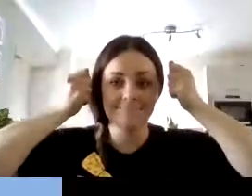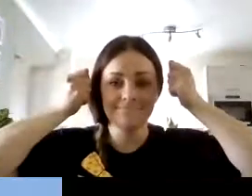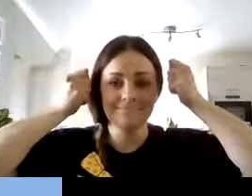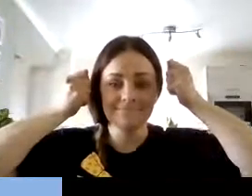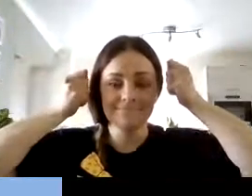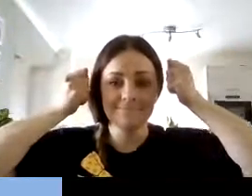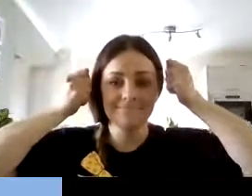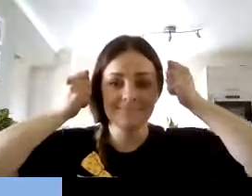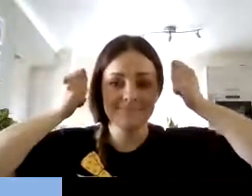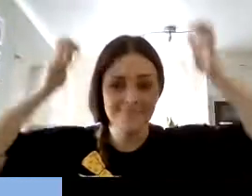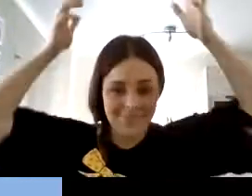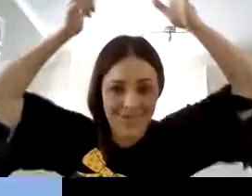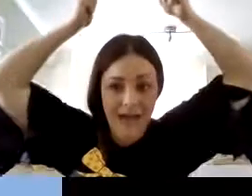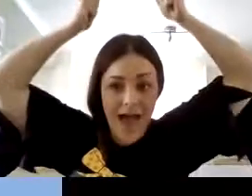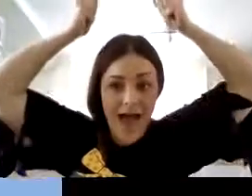hat,